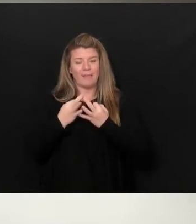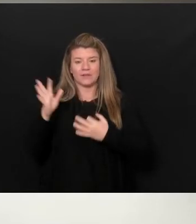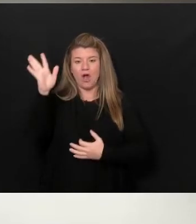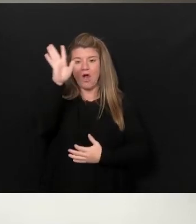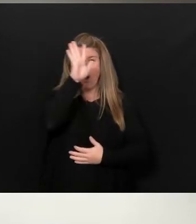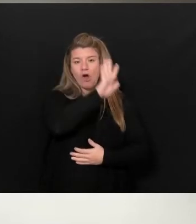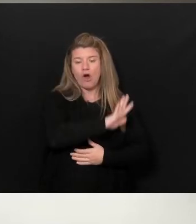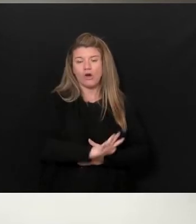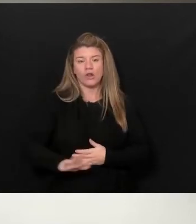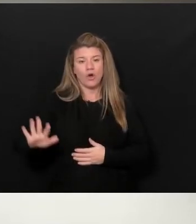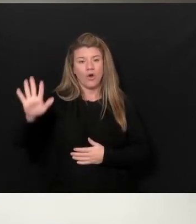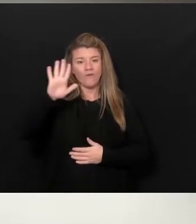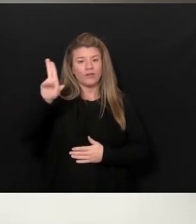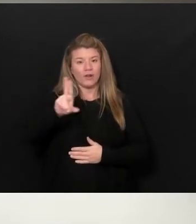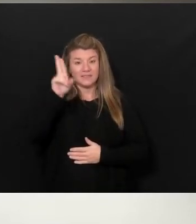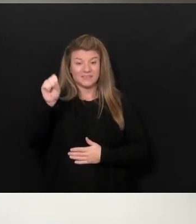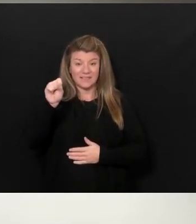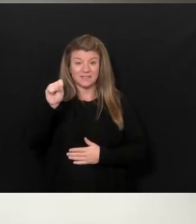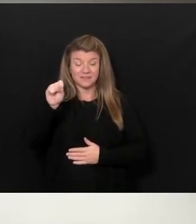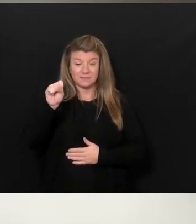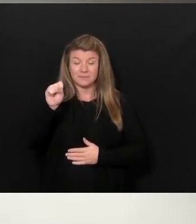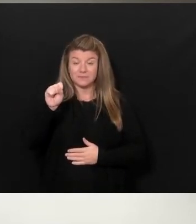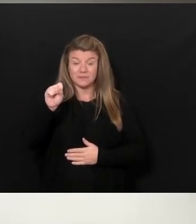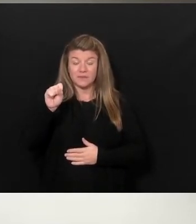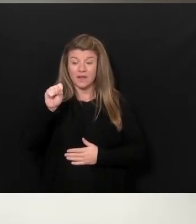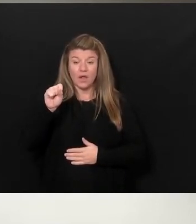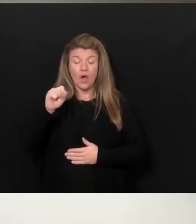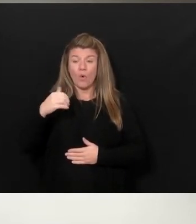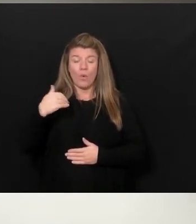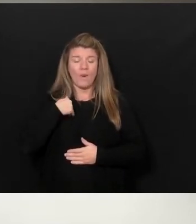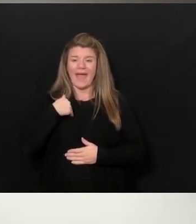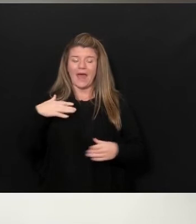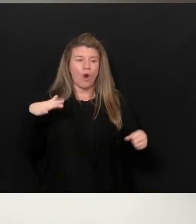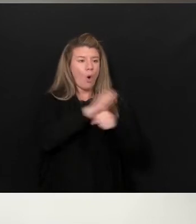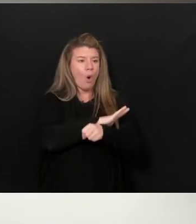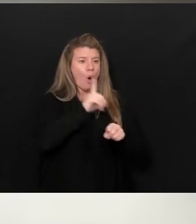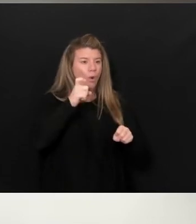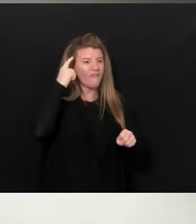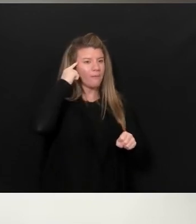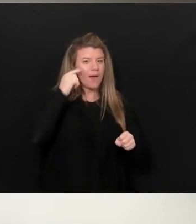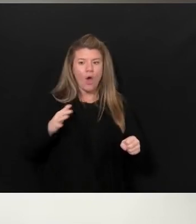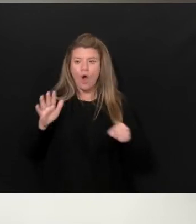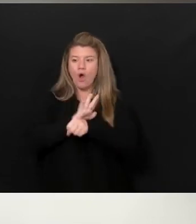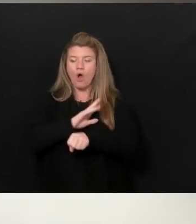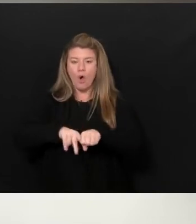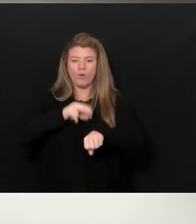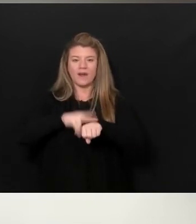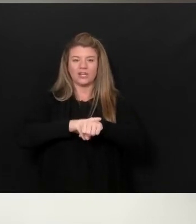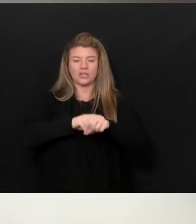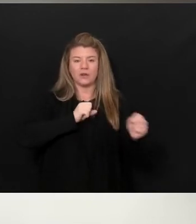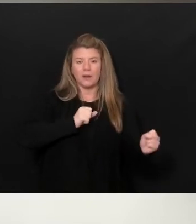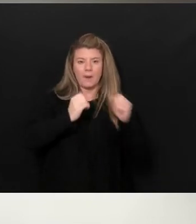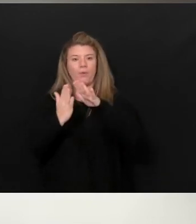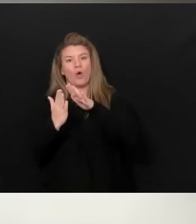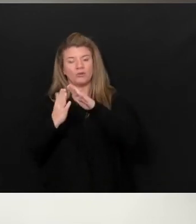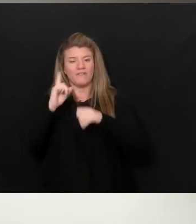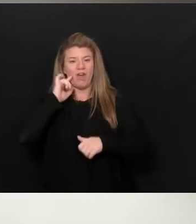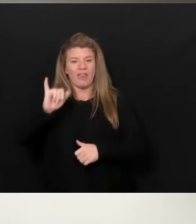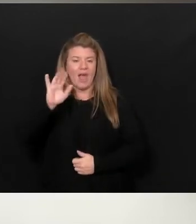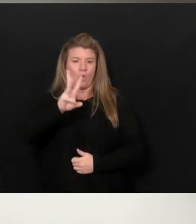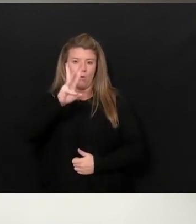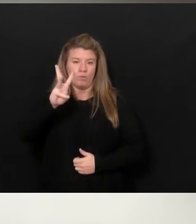States, a whole of government and a whole of nation approach to defeating the threats that we faced in